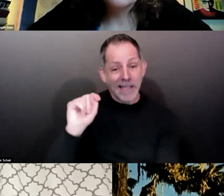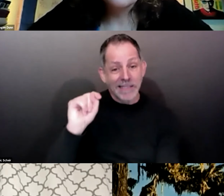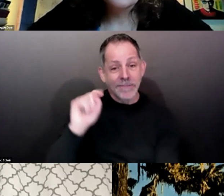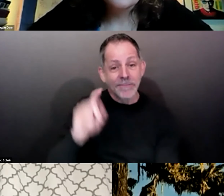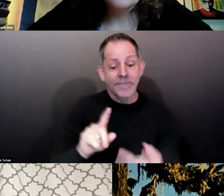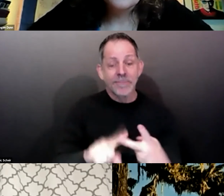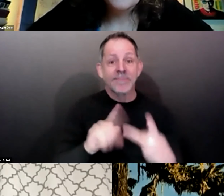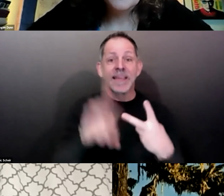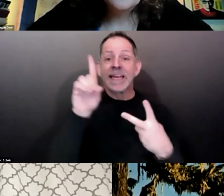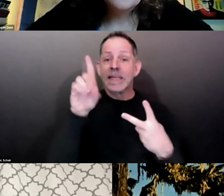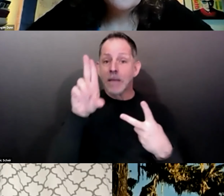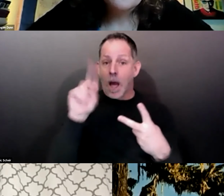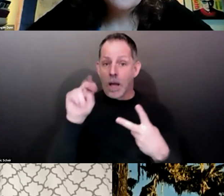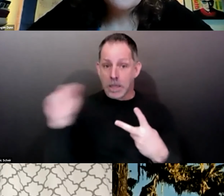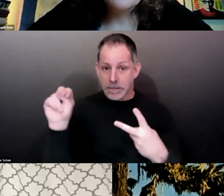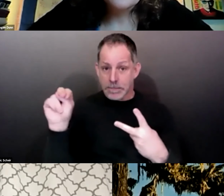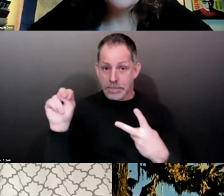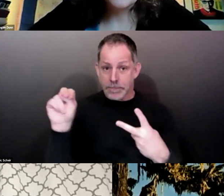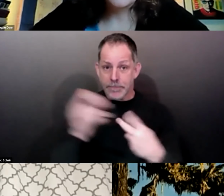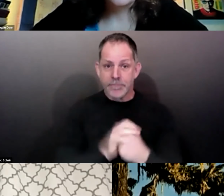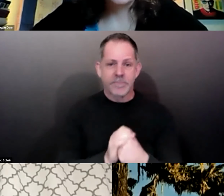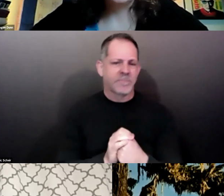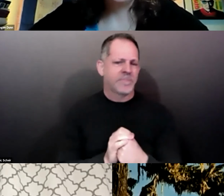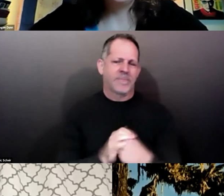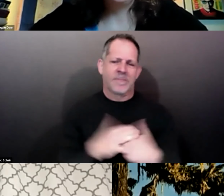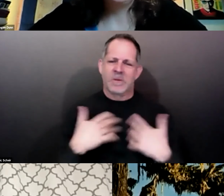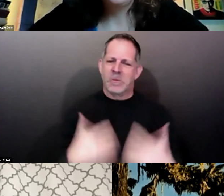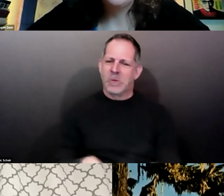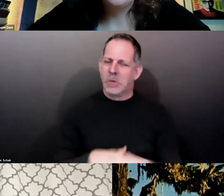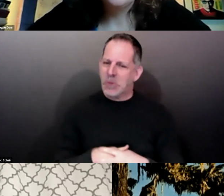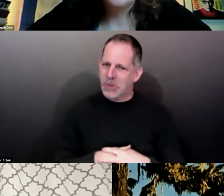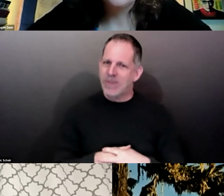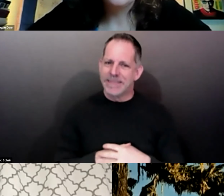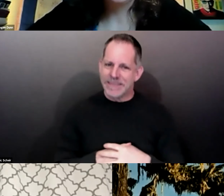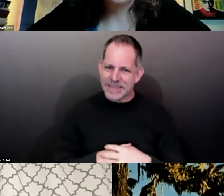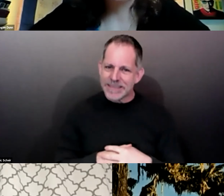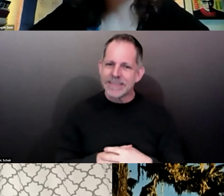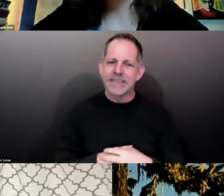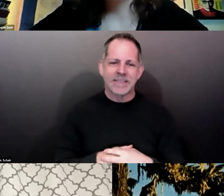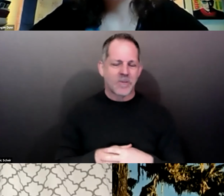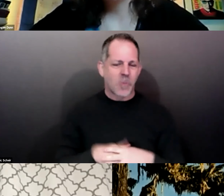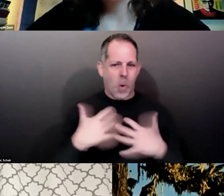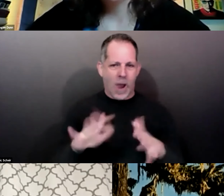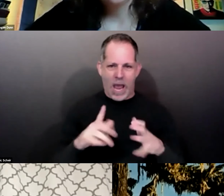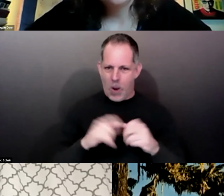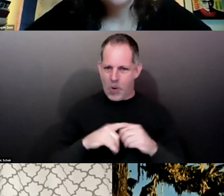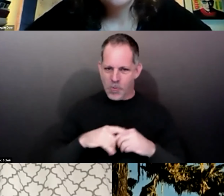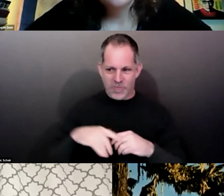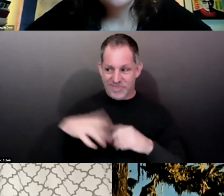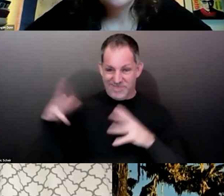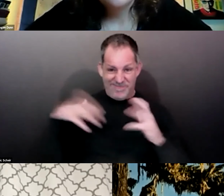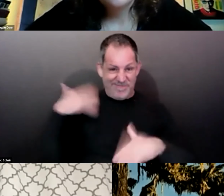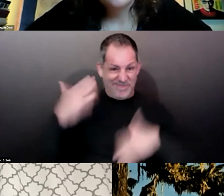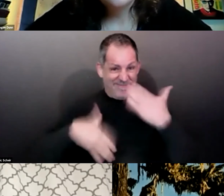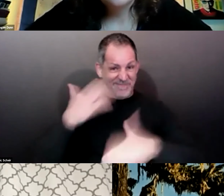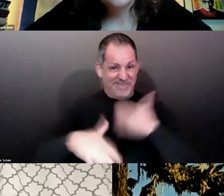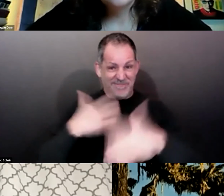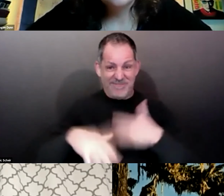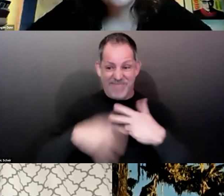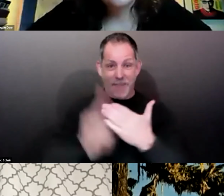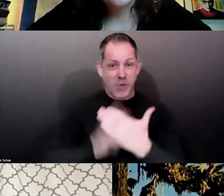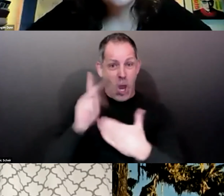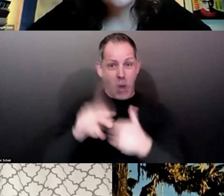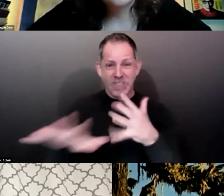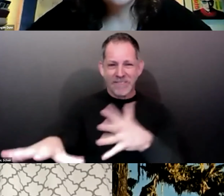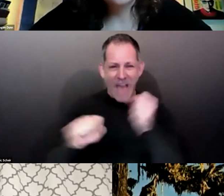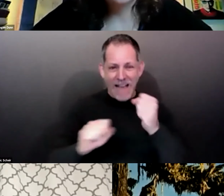do things larger and faster than ever before, and the County Council has been great. And thank you, Chair Wright and Vice Chair